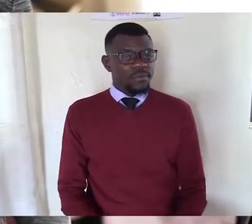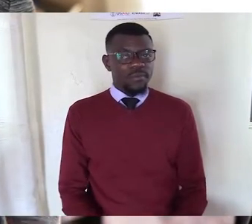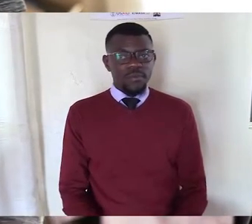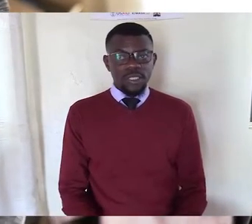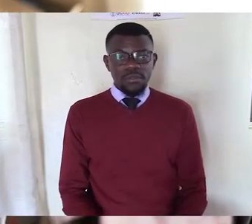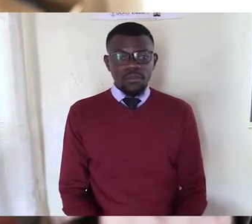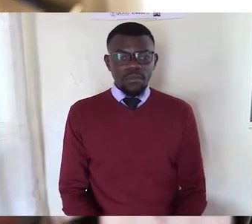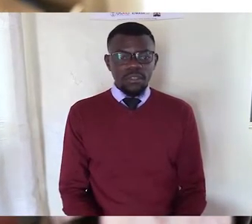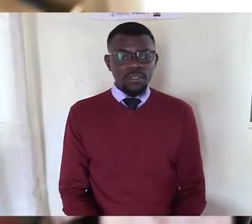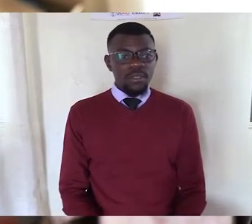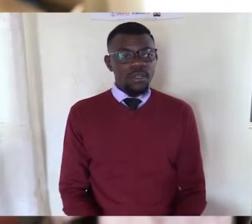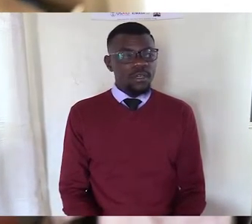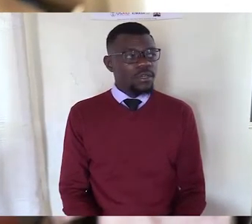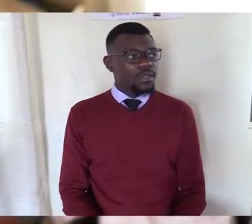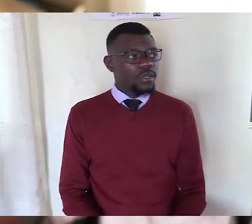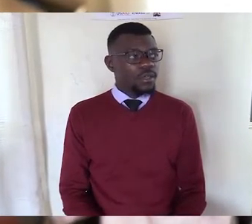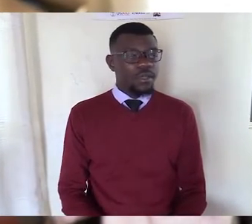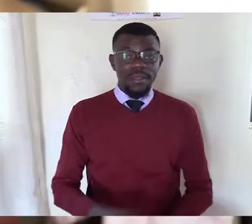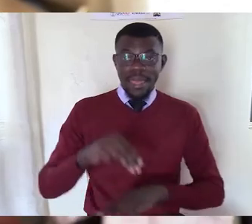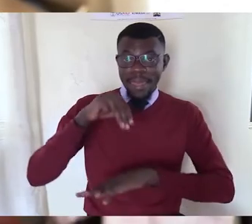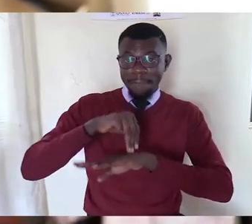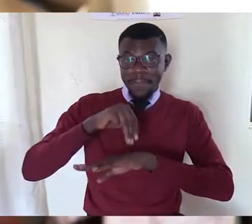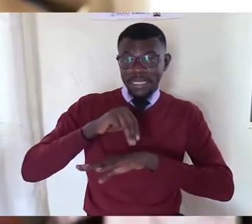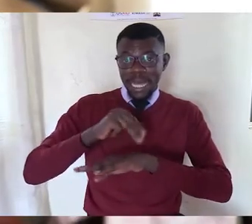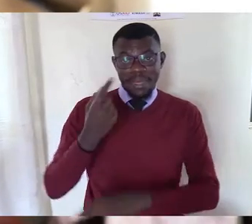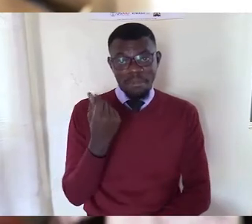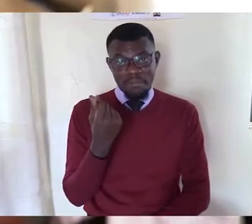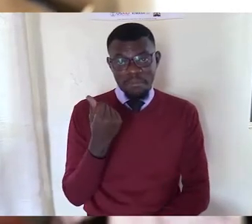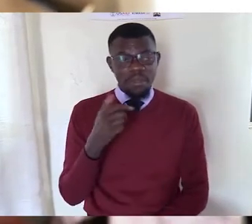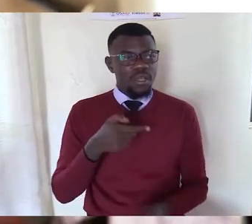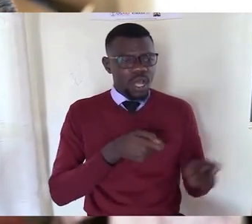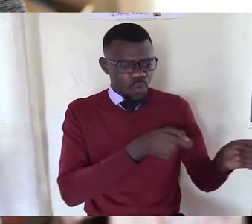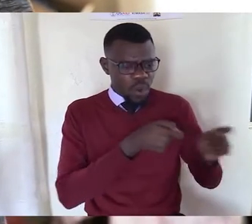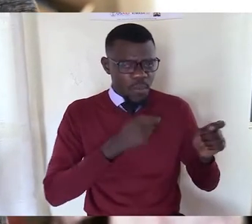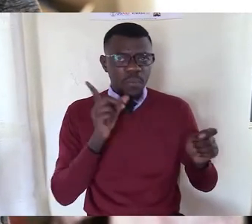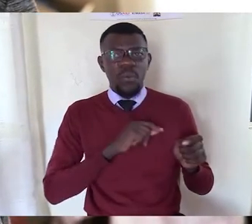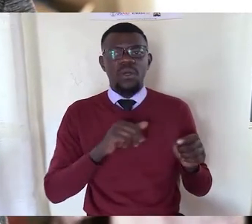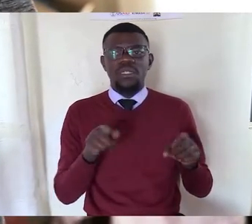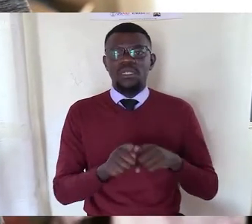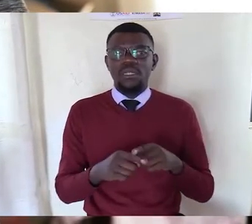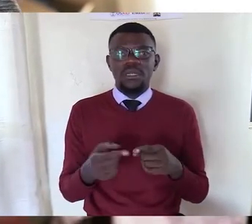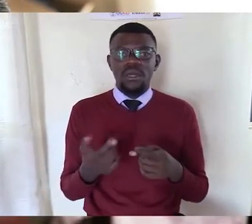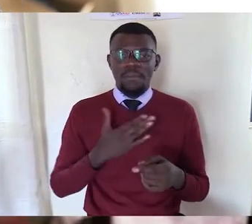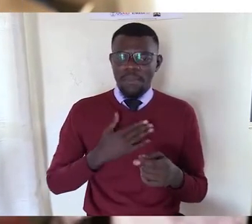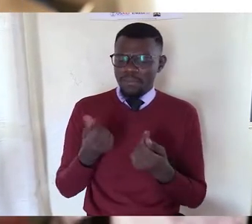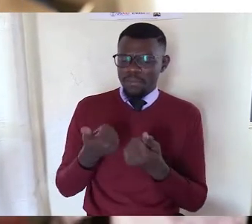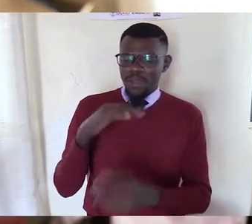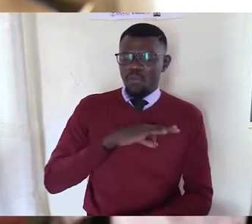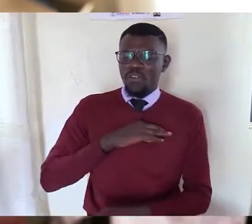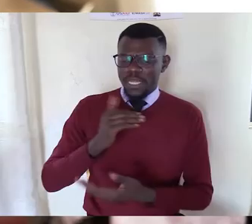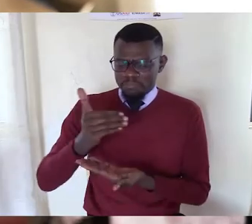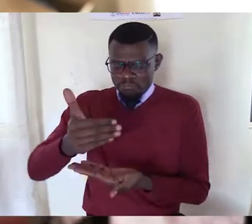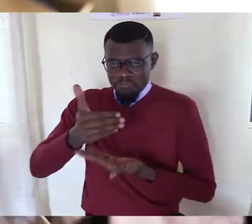Kuna wale, M-Pesa, you rape me, after you are done, you also take the small shillings that I had